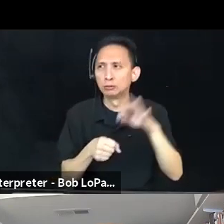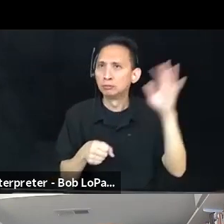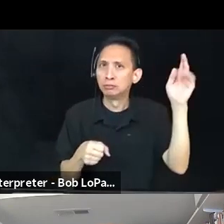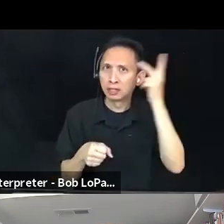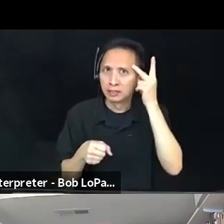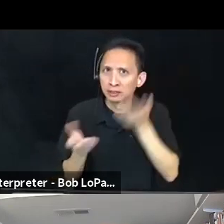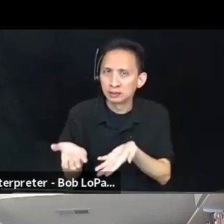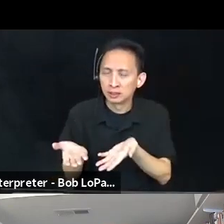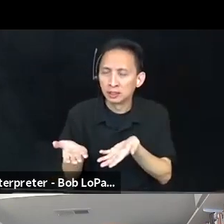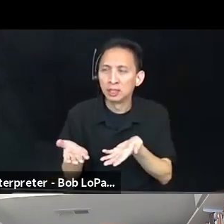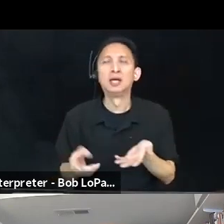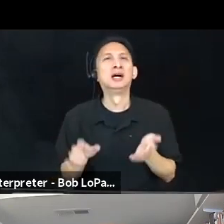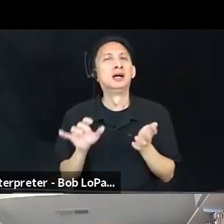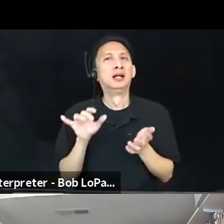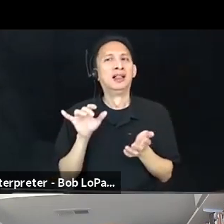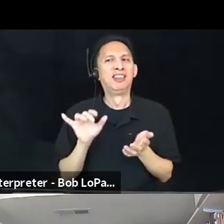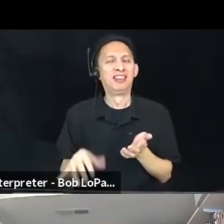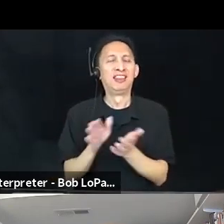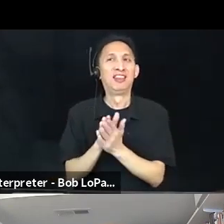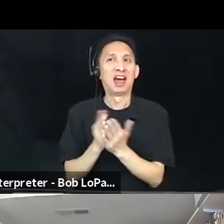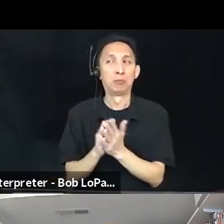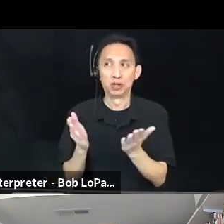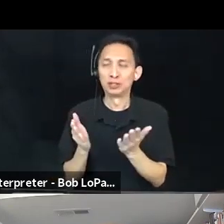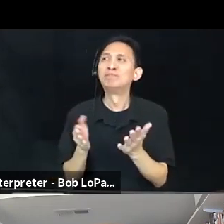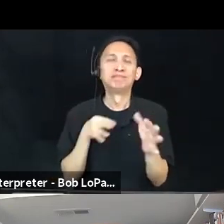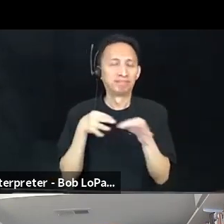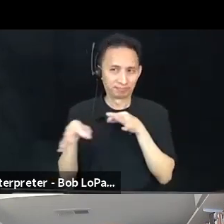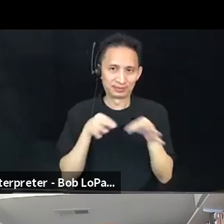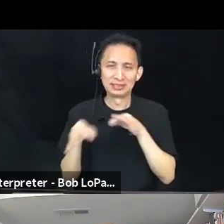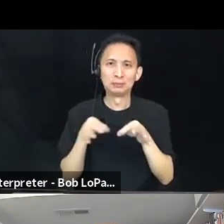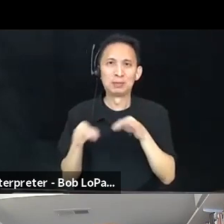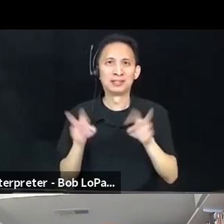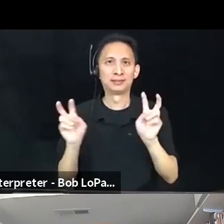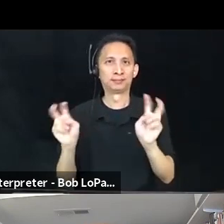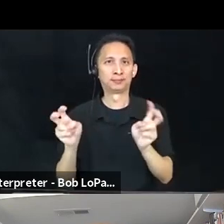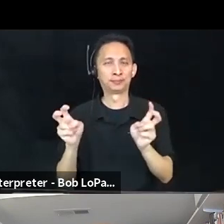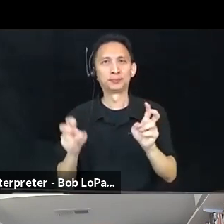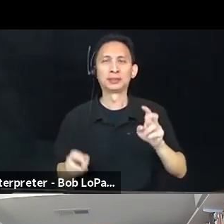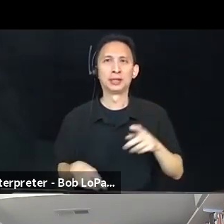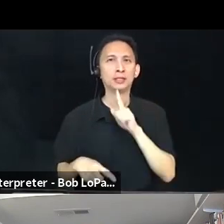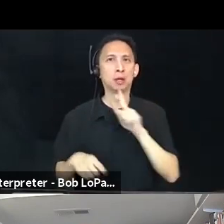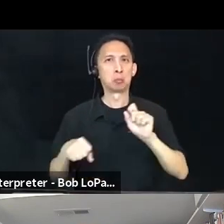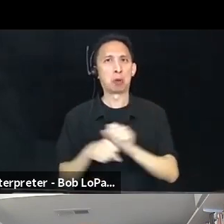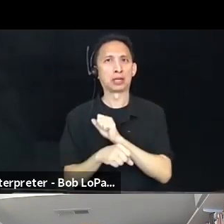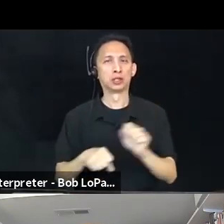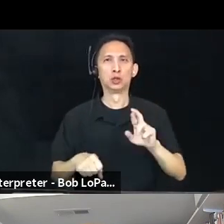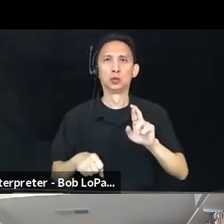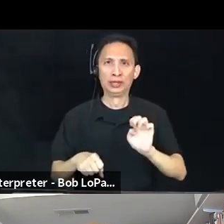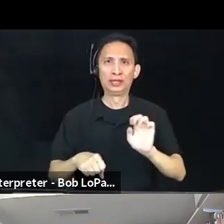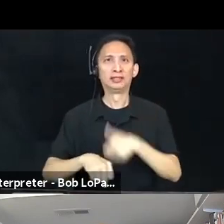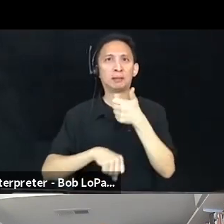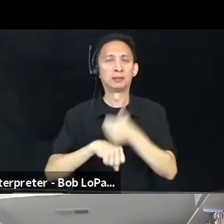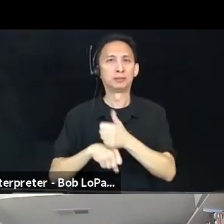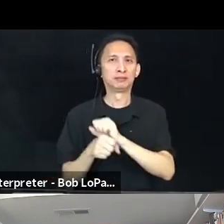think, that book is obviously telling the story about what he calls the practical reestablishment of